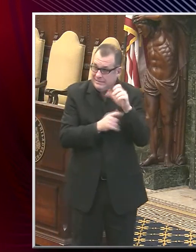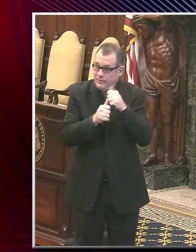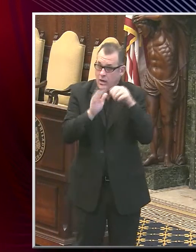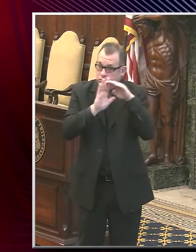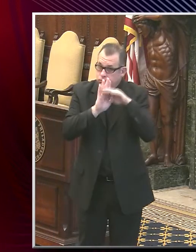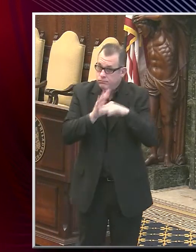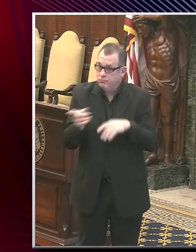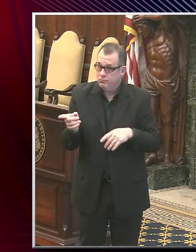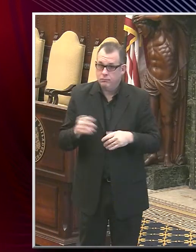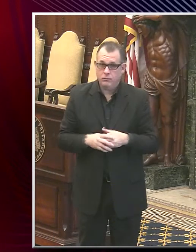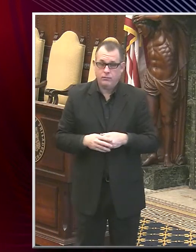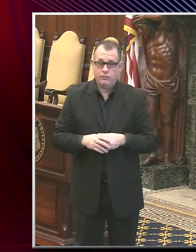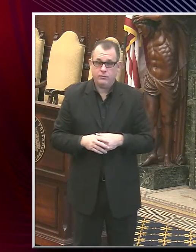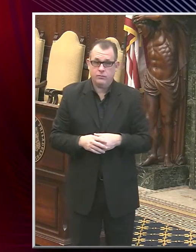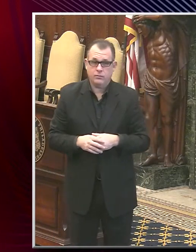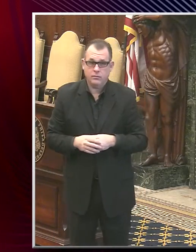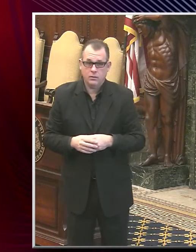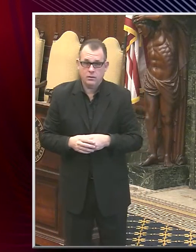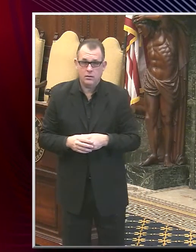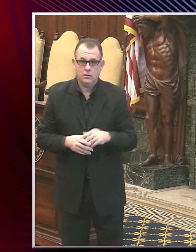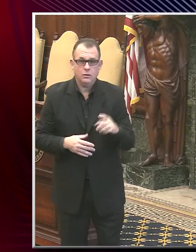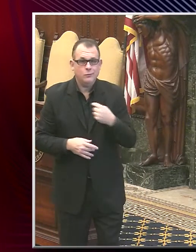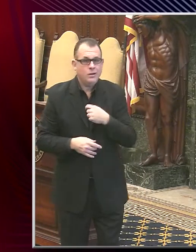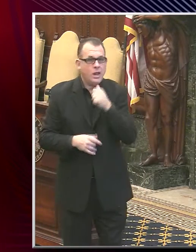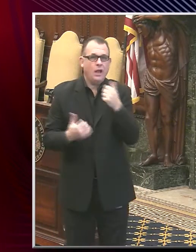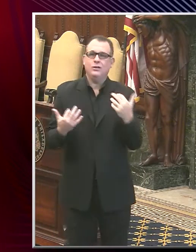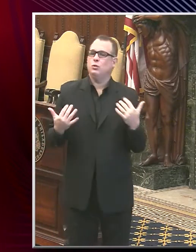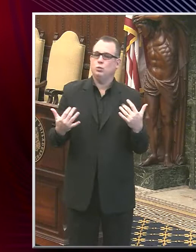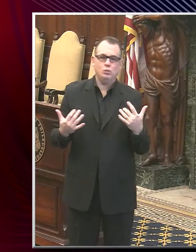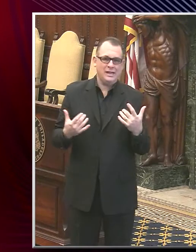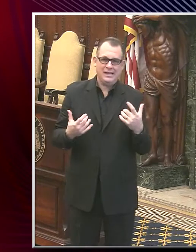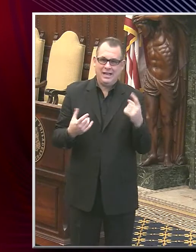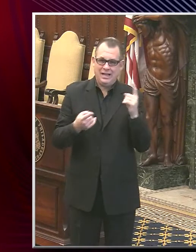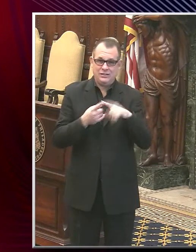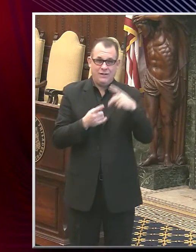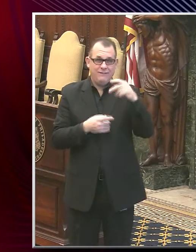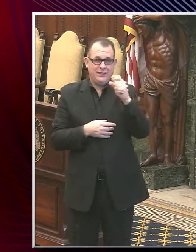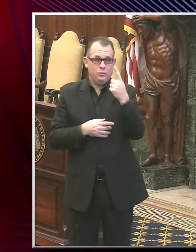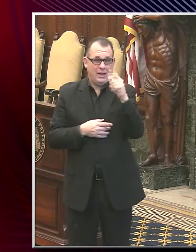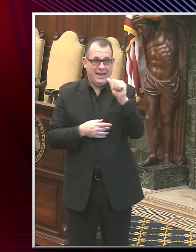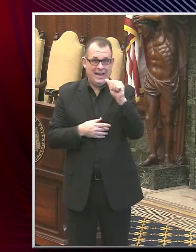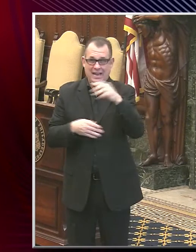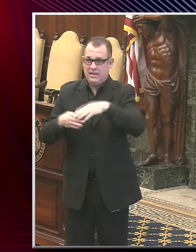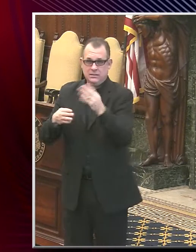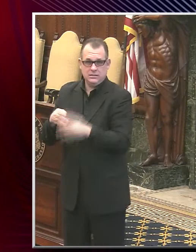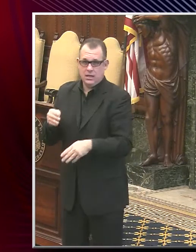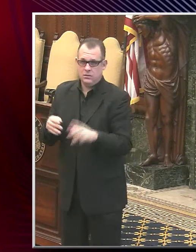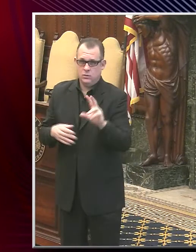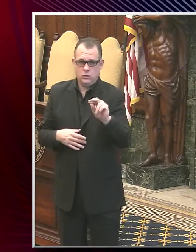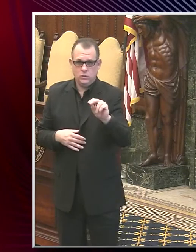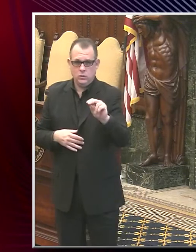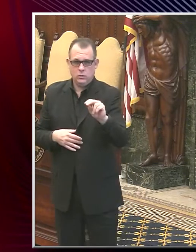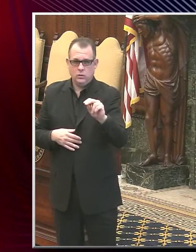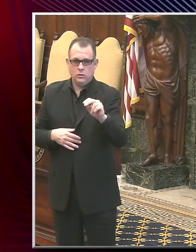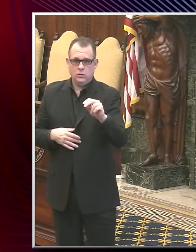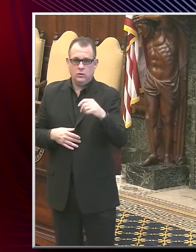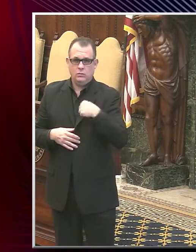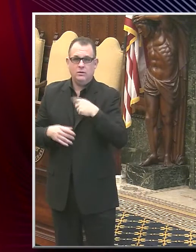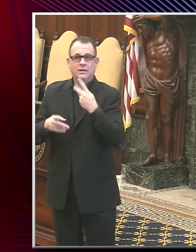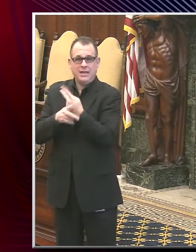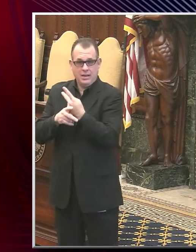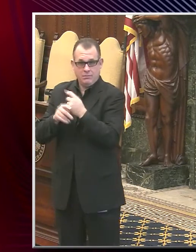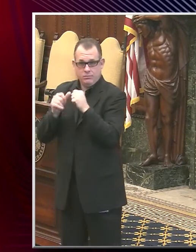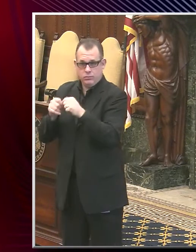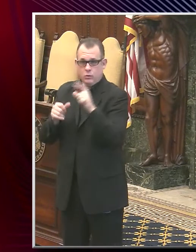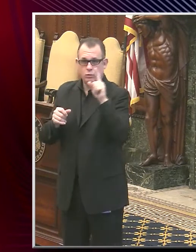it does impact you? Well, we've always said that we're not going to wait until phase 1A is complete and everyone is covered in phase 1A before we move